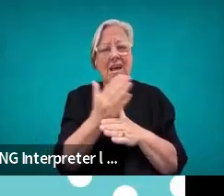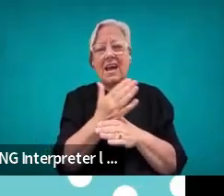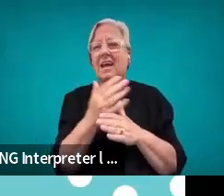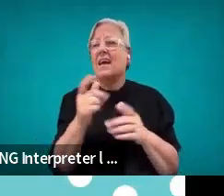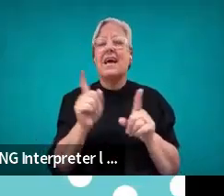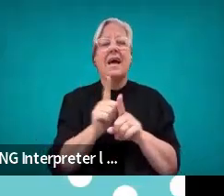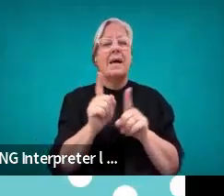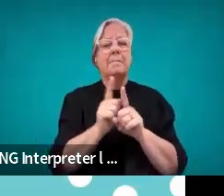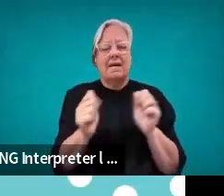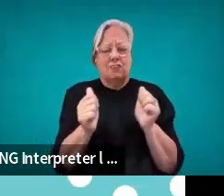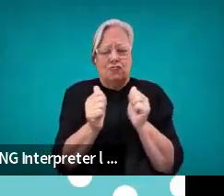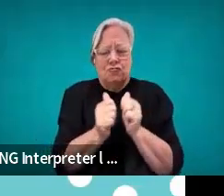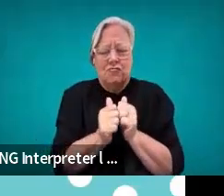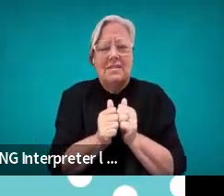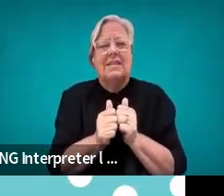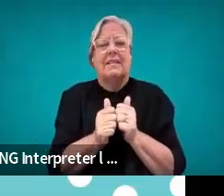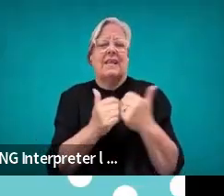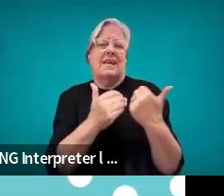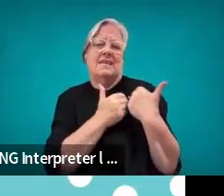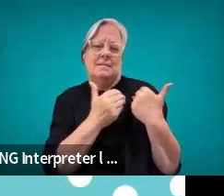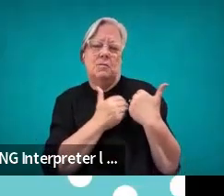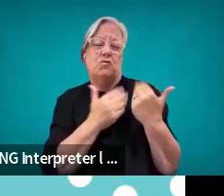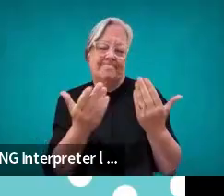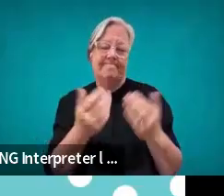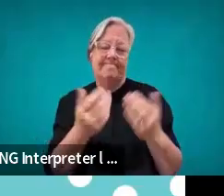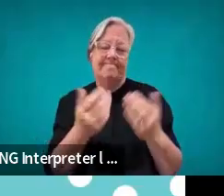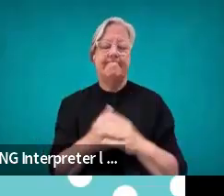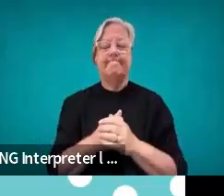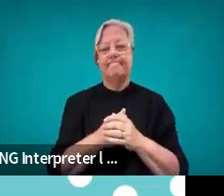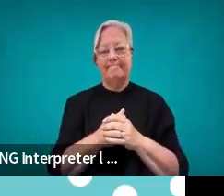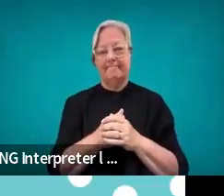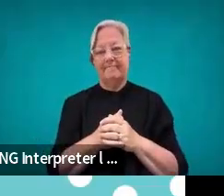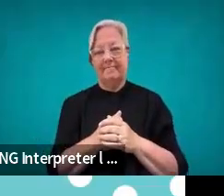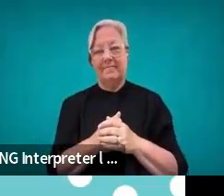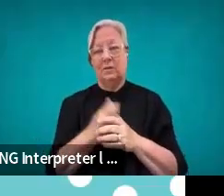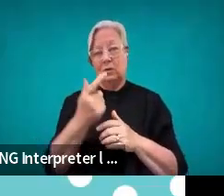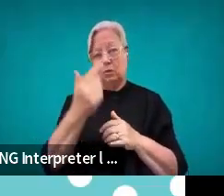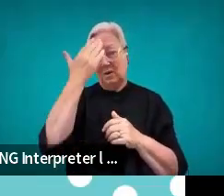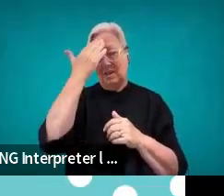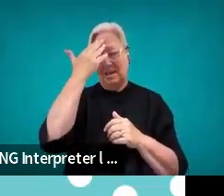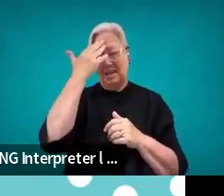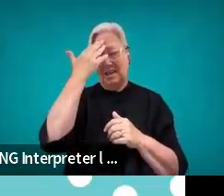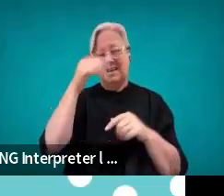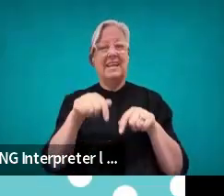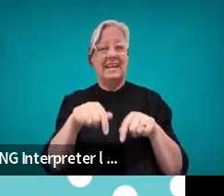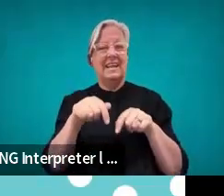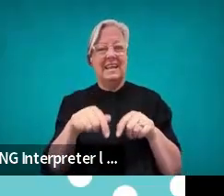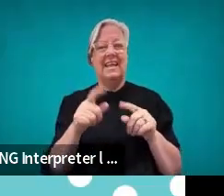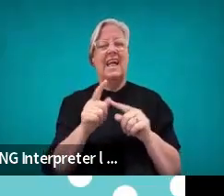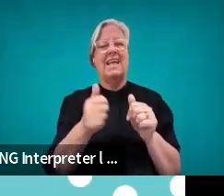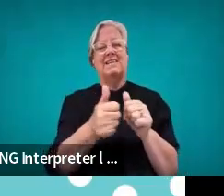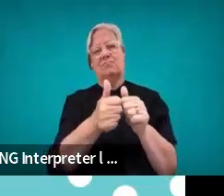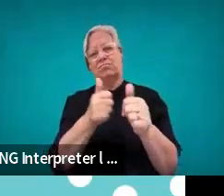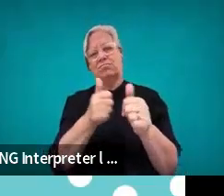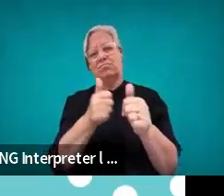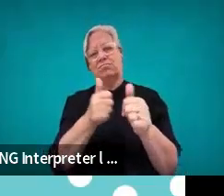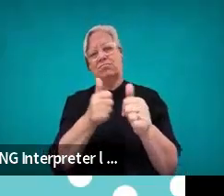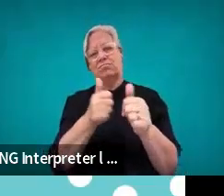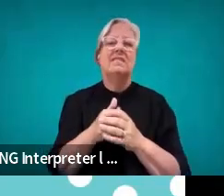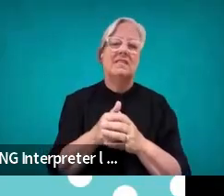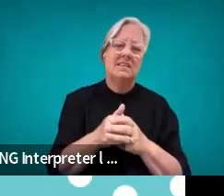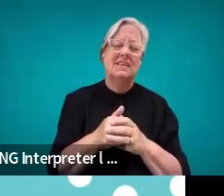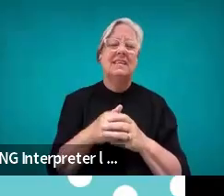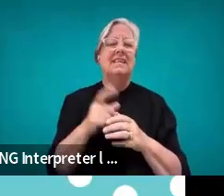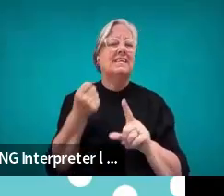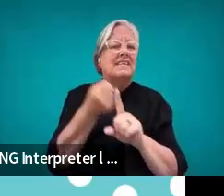mutual accountability. In this moment of severe rights regression and attacks on human dignity, equality,